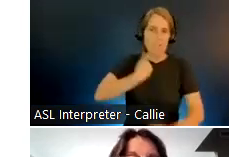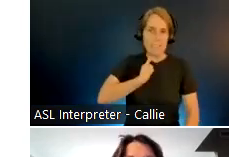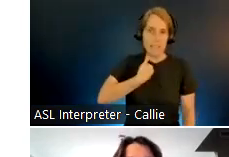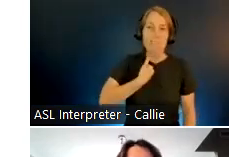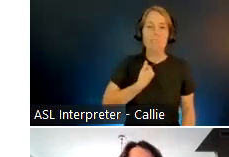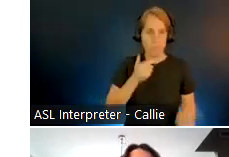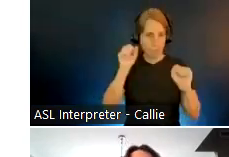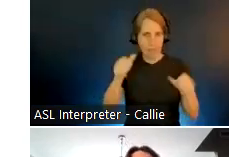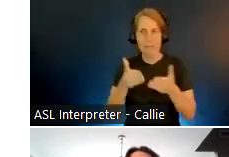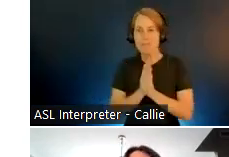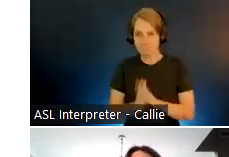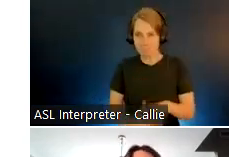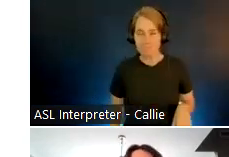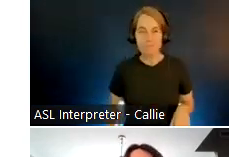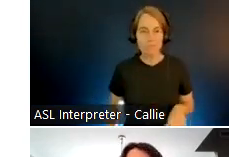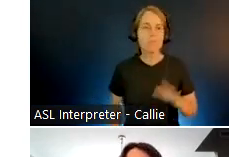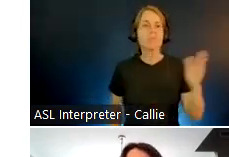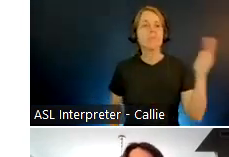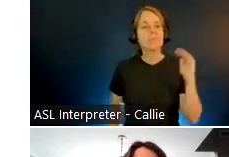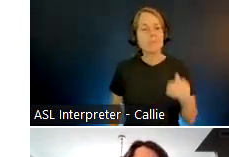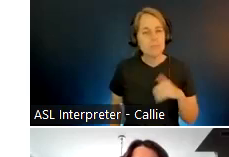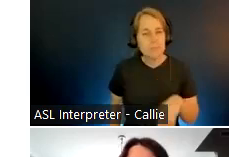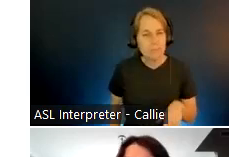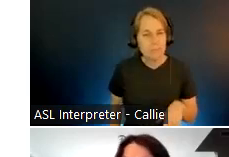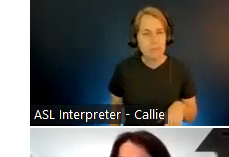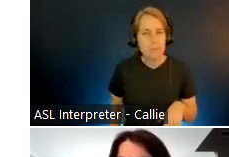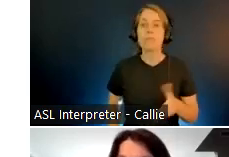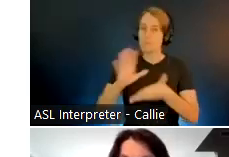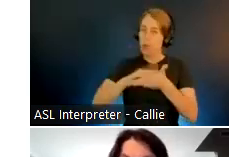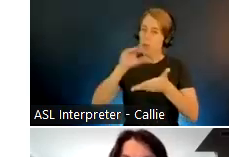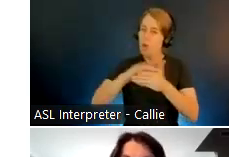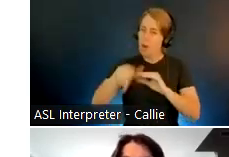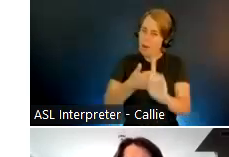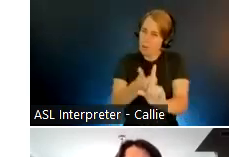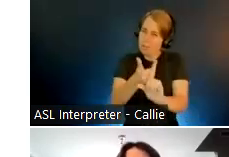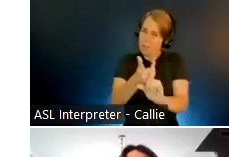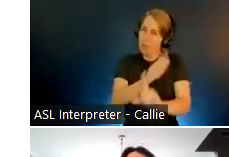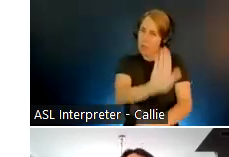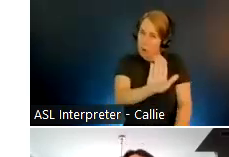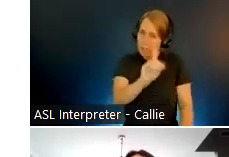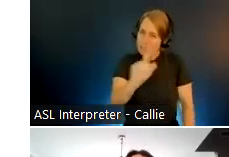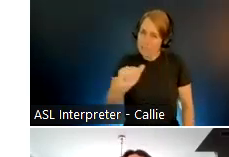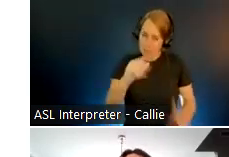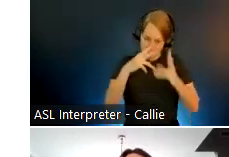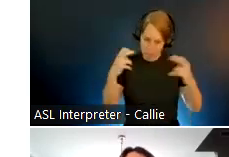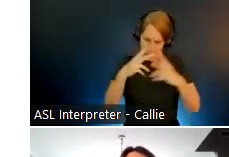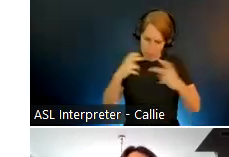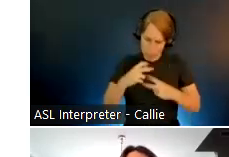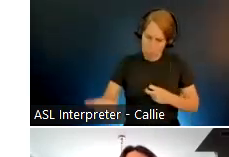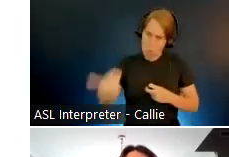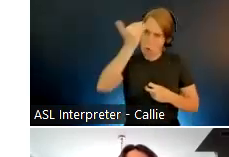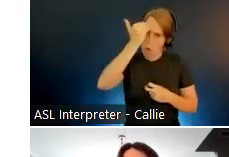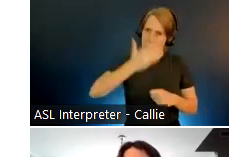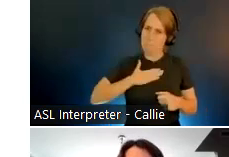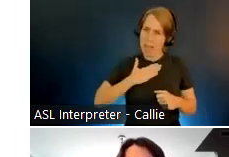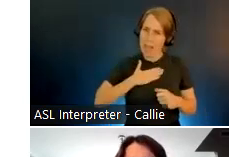needs. Learn about your disability and appropriate times to disclose. So, learn more about your disability,